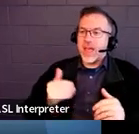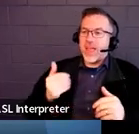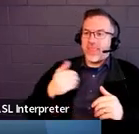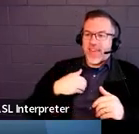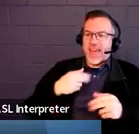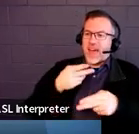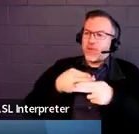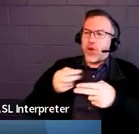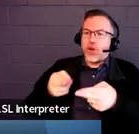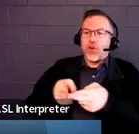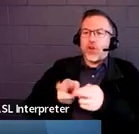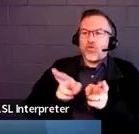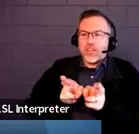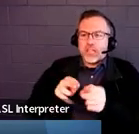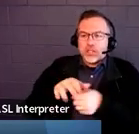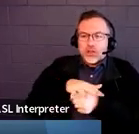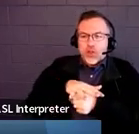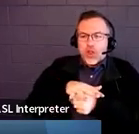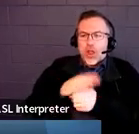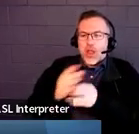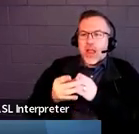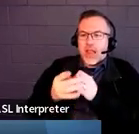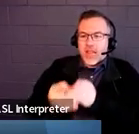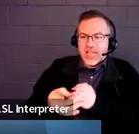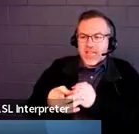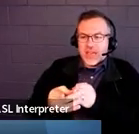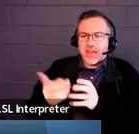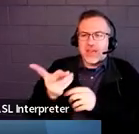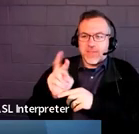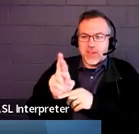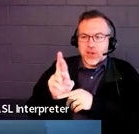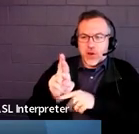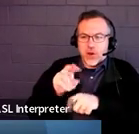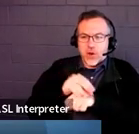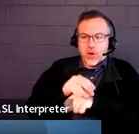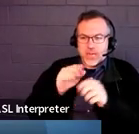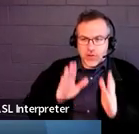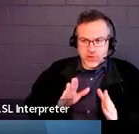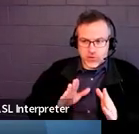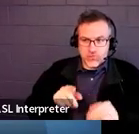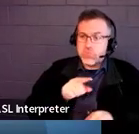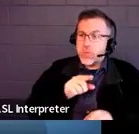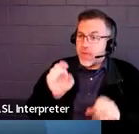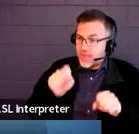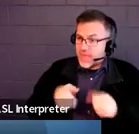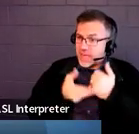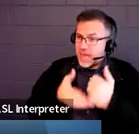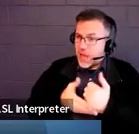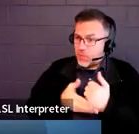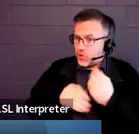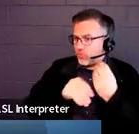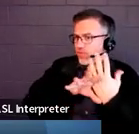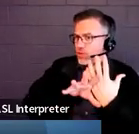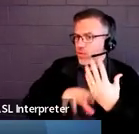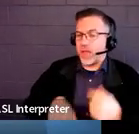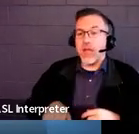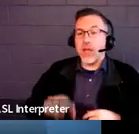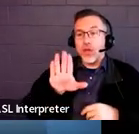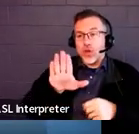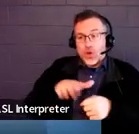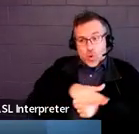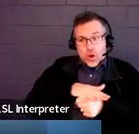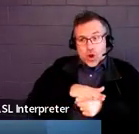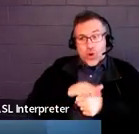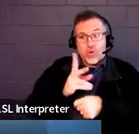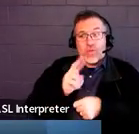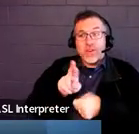VR counselor, and they are supposed to help you virtually, right? Because your local one can come into